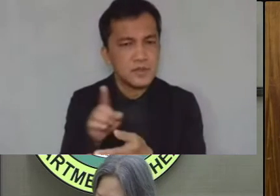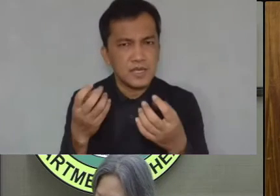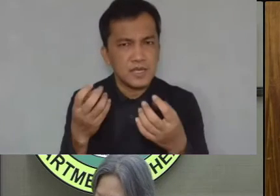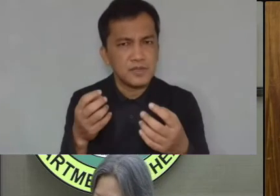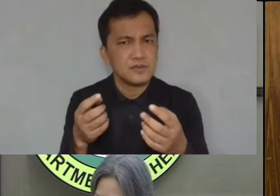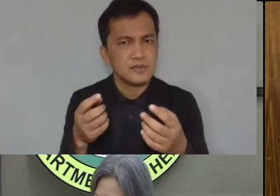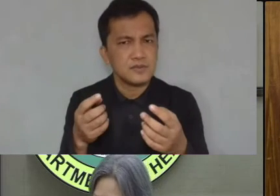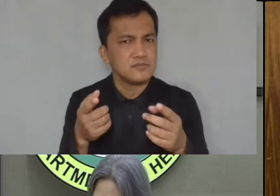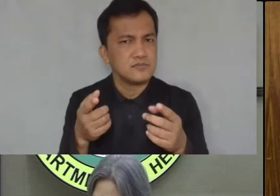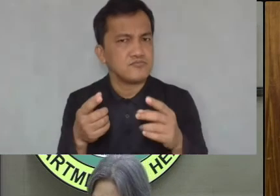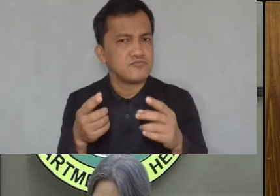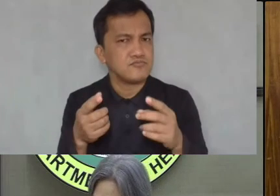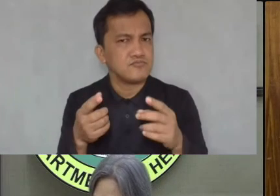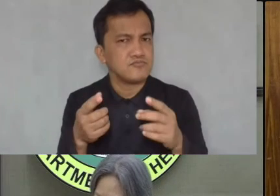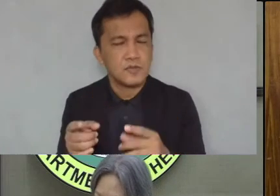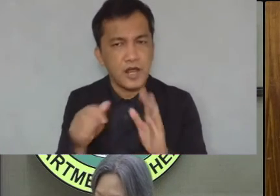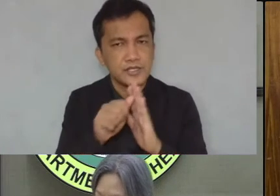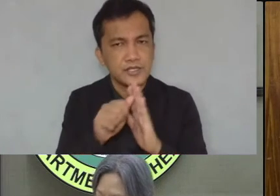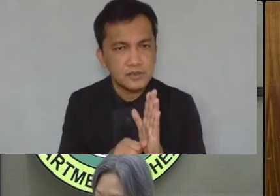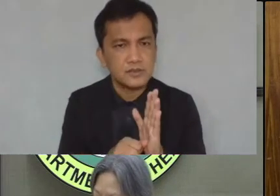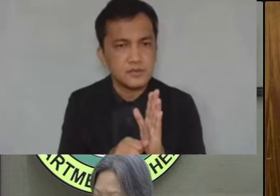lot of how did we do this